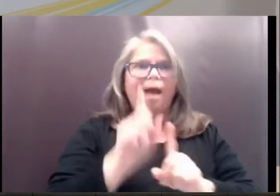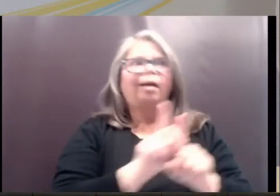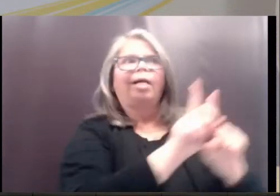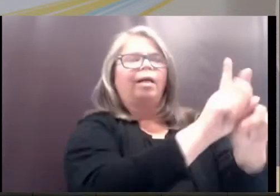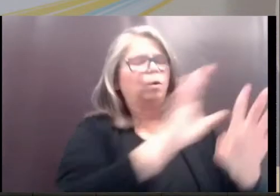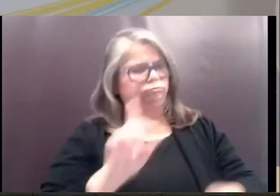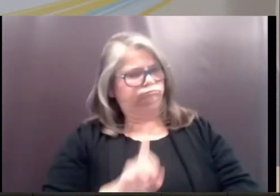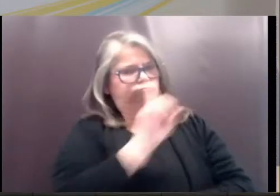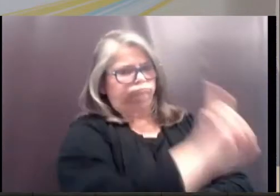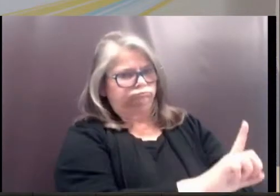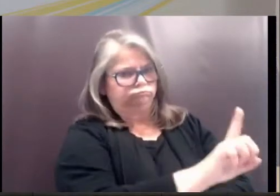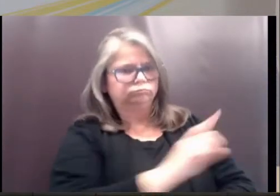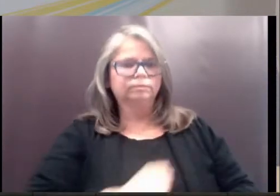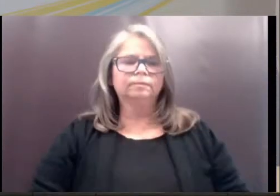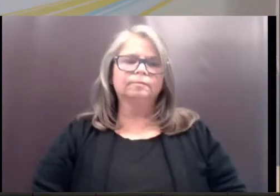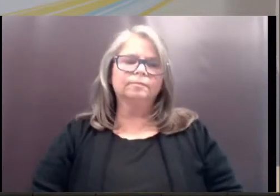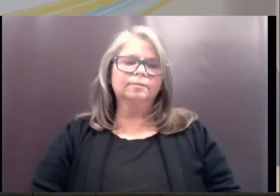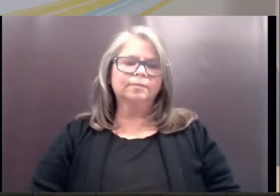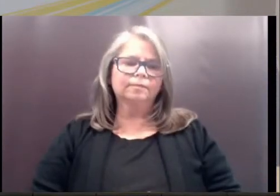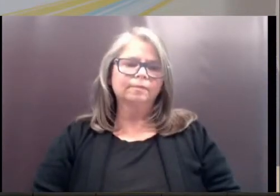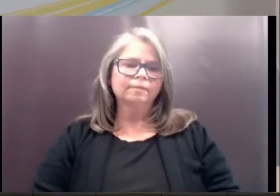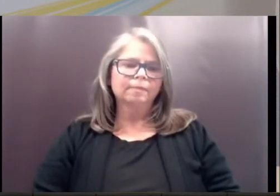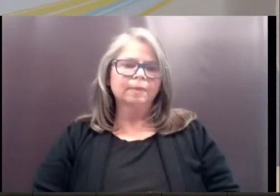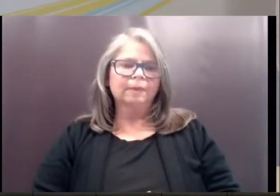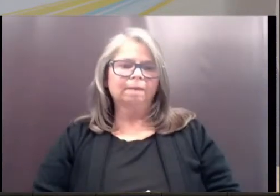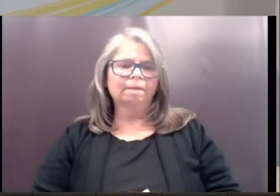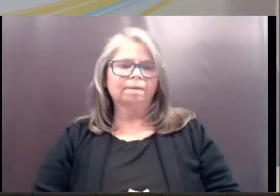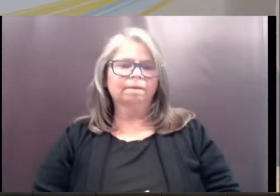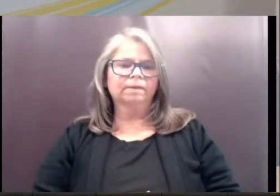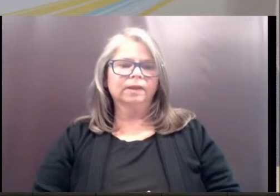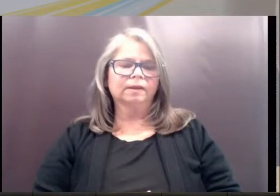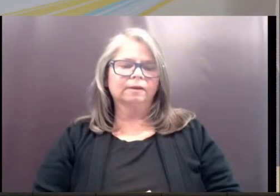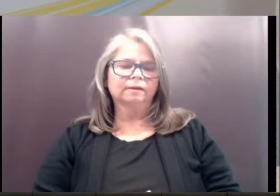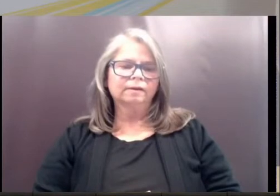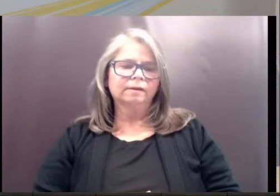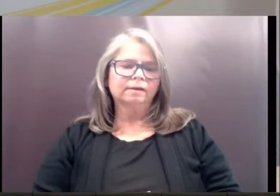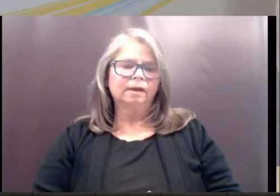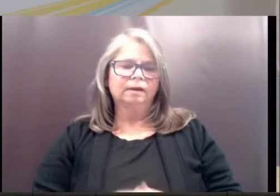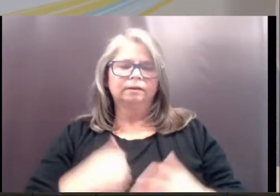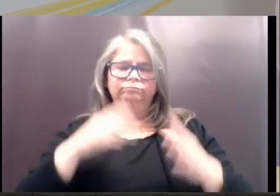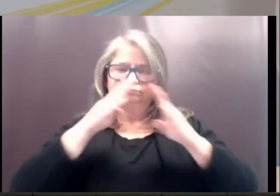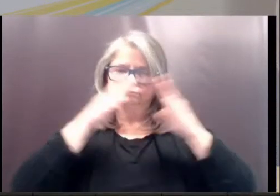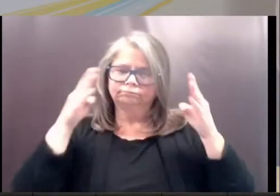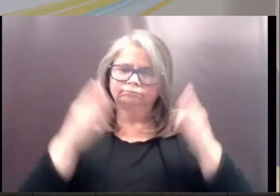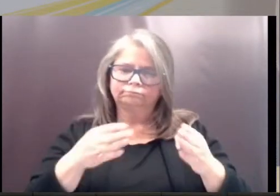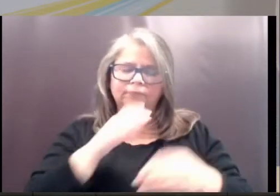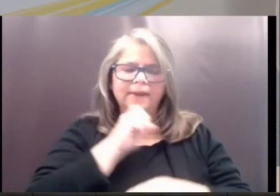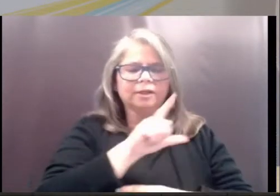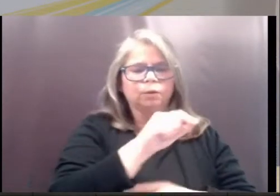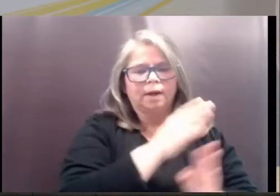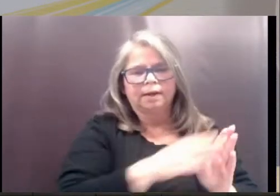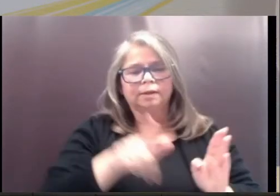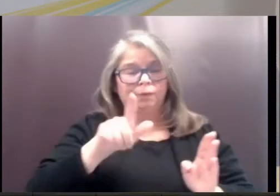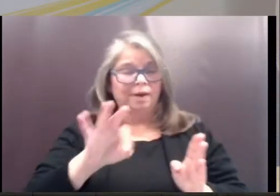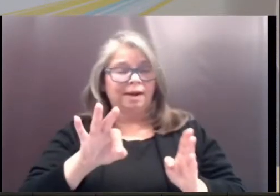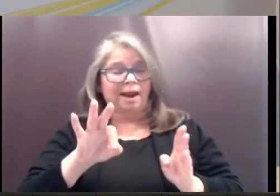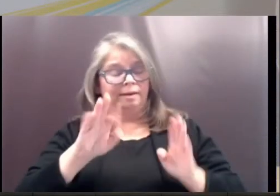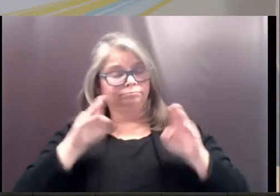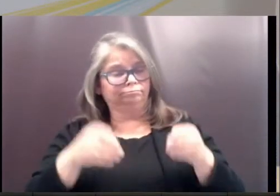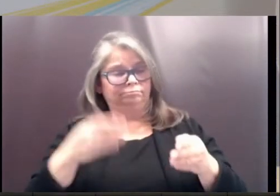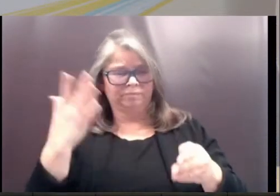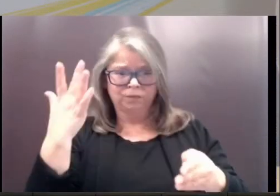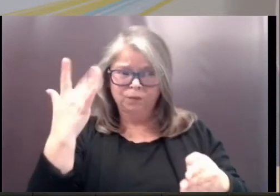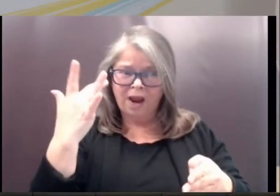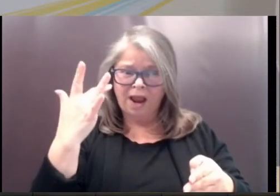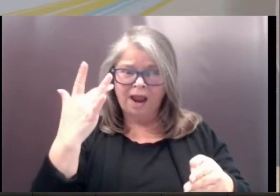The reason that we have focused on this 20 to 29-year-old age group is certainly based on our epidemiology across the country,